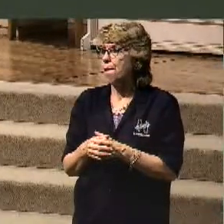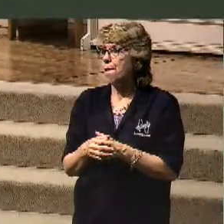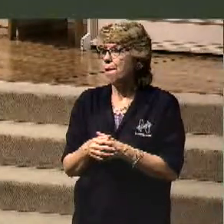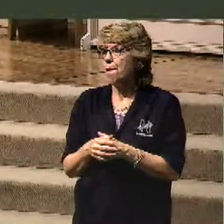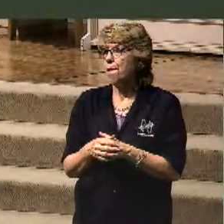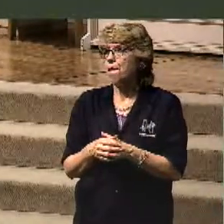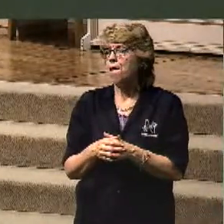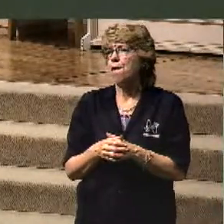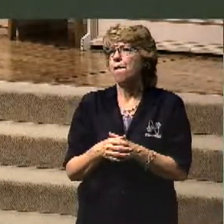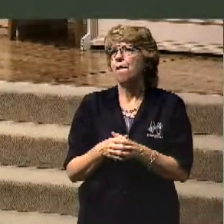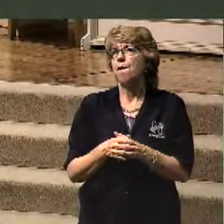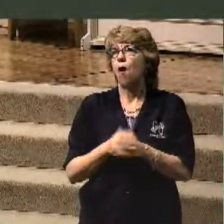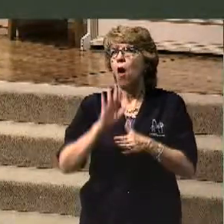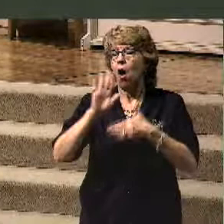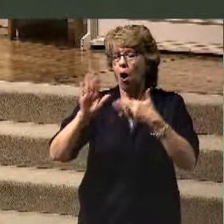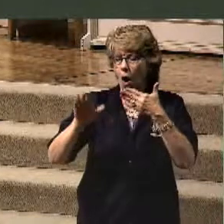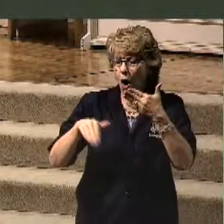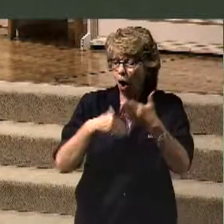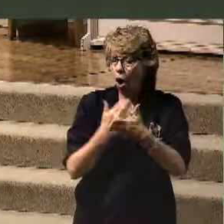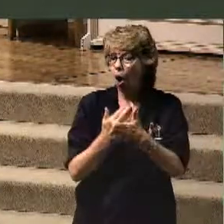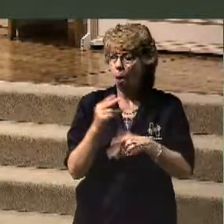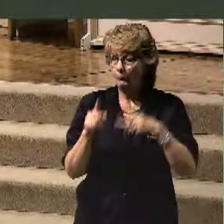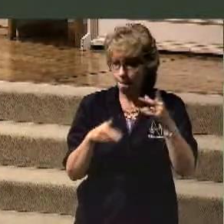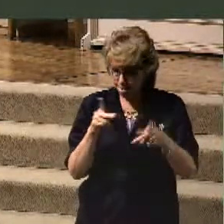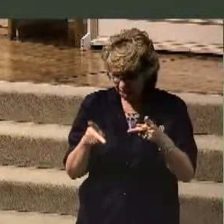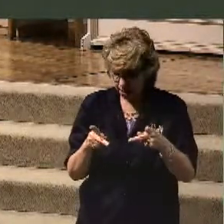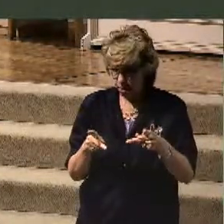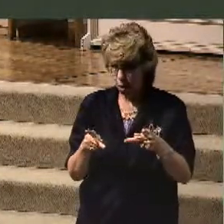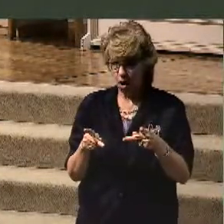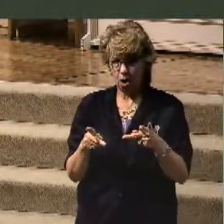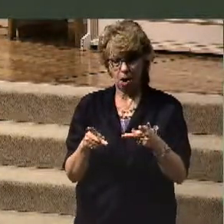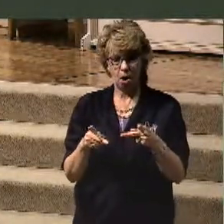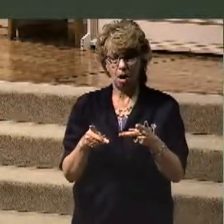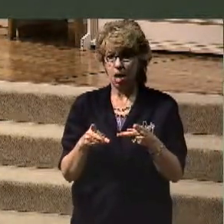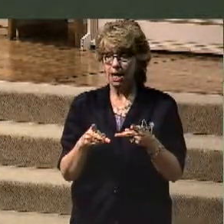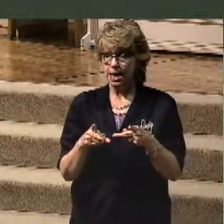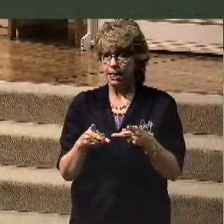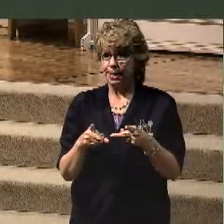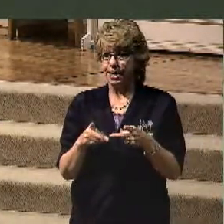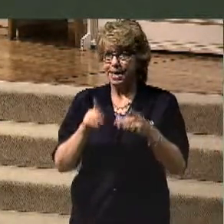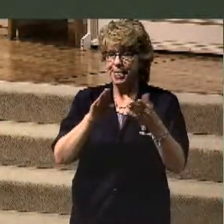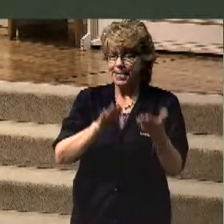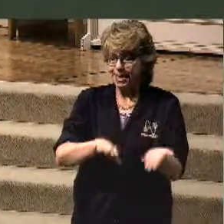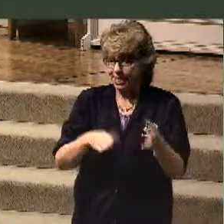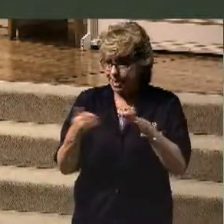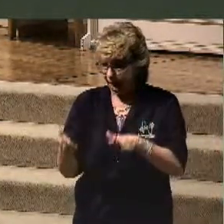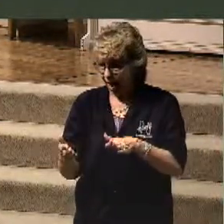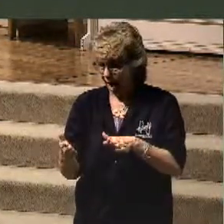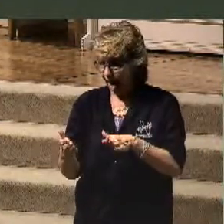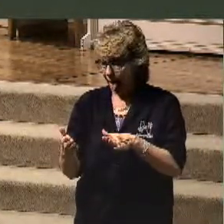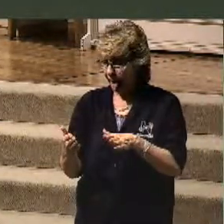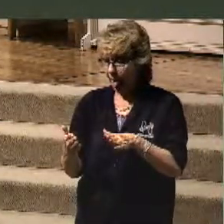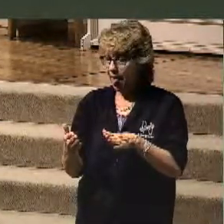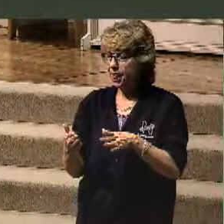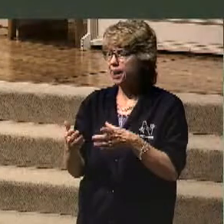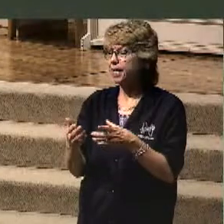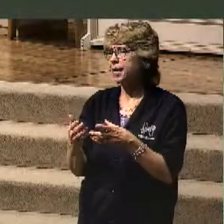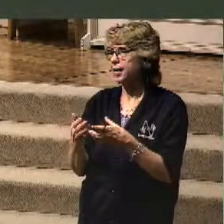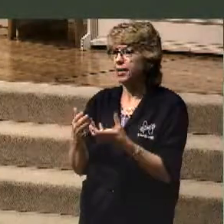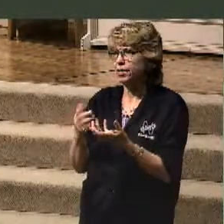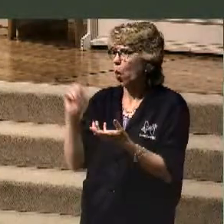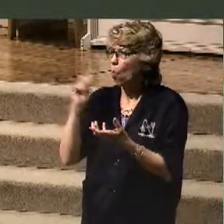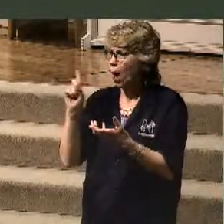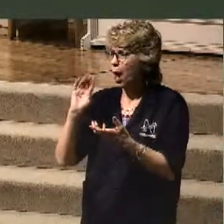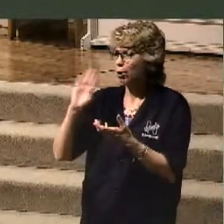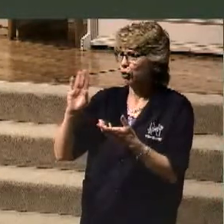on immortality, then shall be brought to pass the saying that is written, death is swallowed up in victory. O death, where is thy sting?